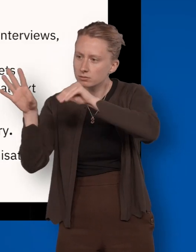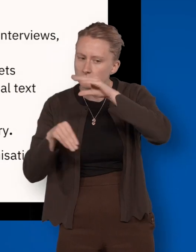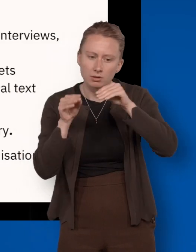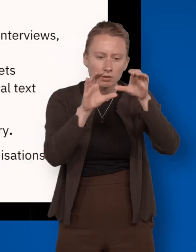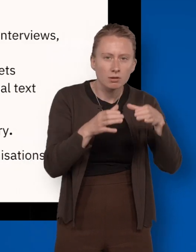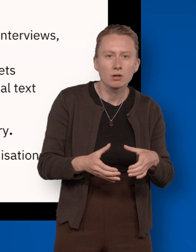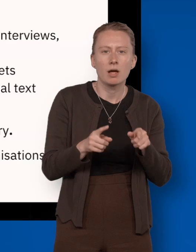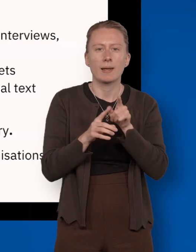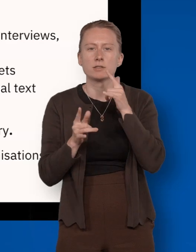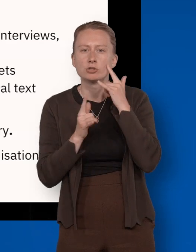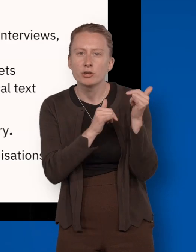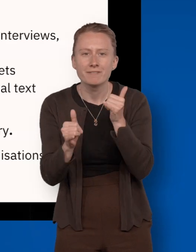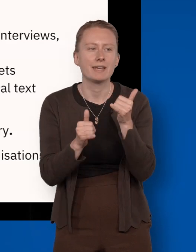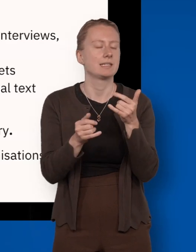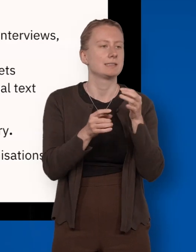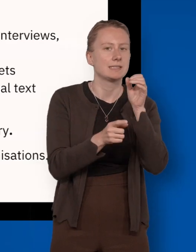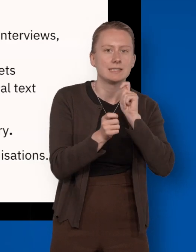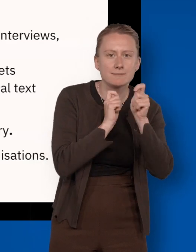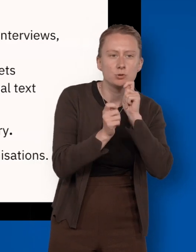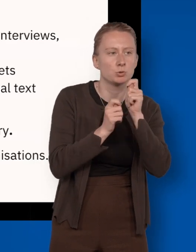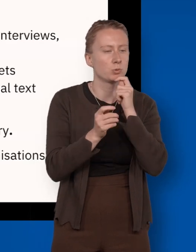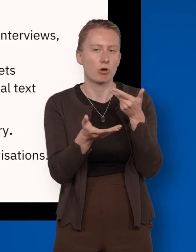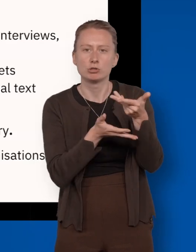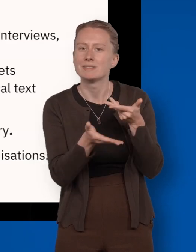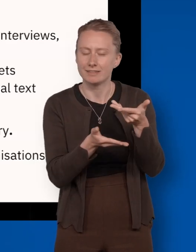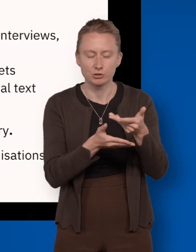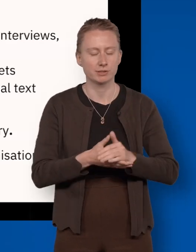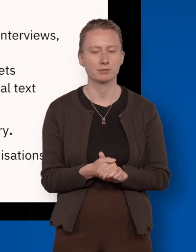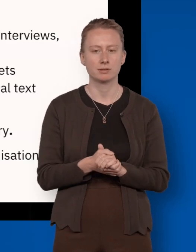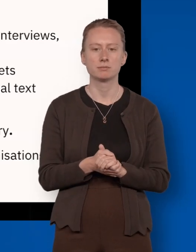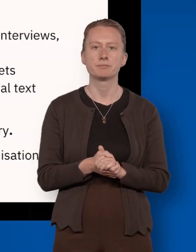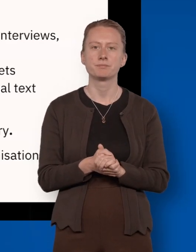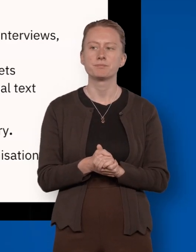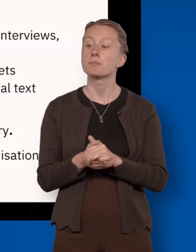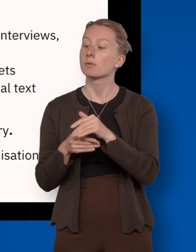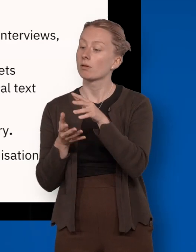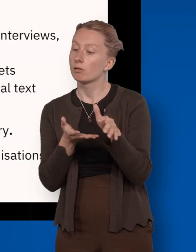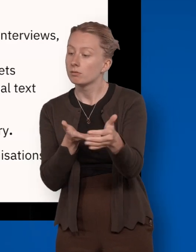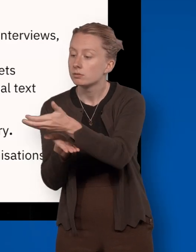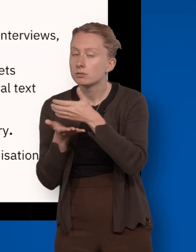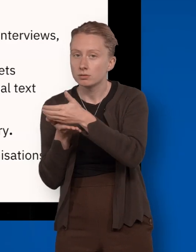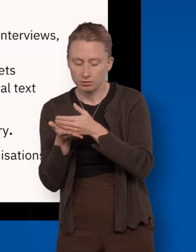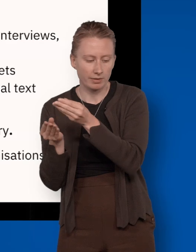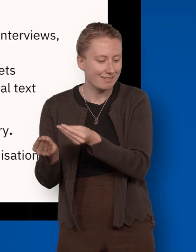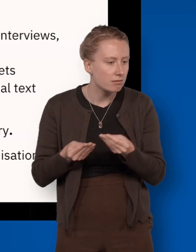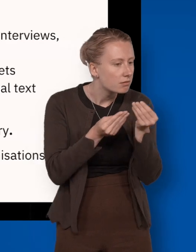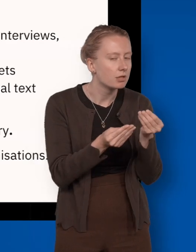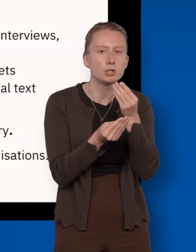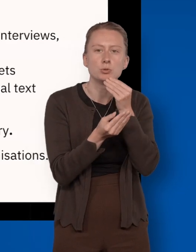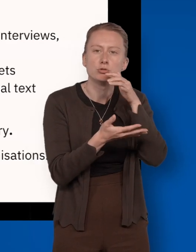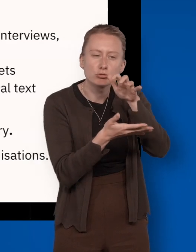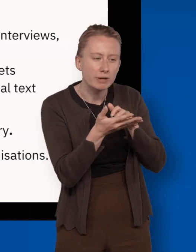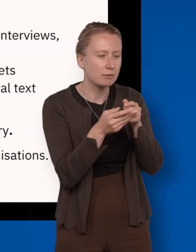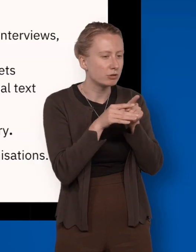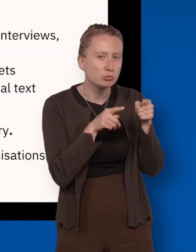and consultations. And within them, we then use Scribe to track emergent themes from